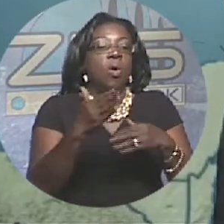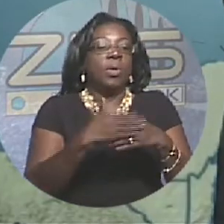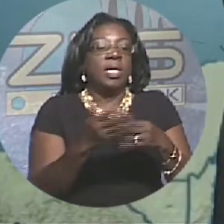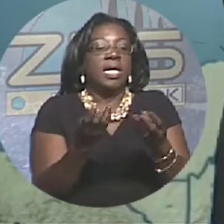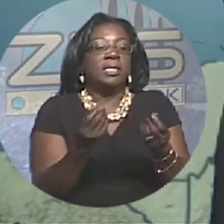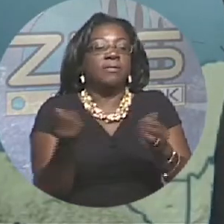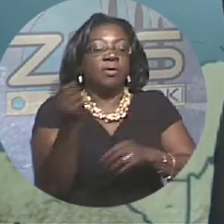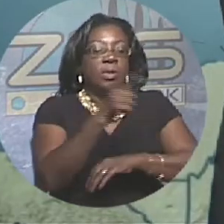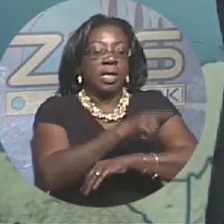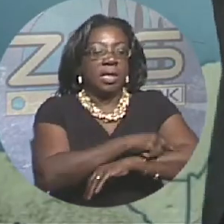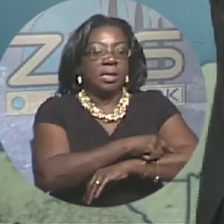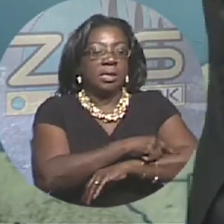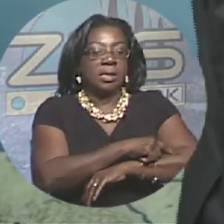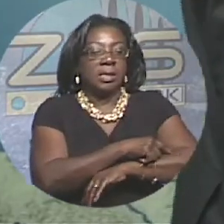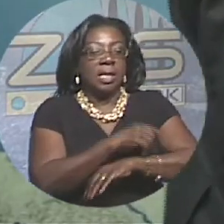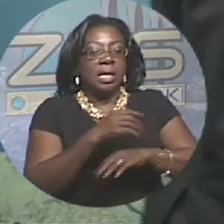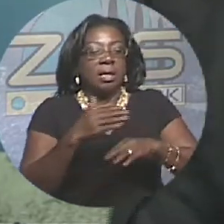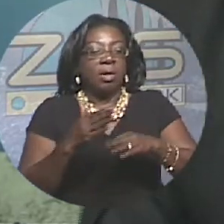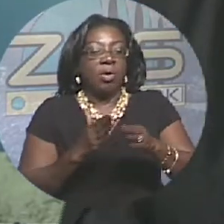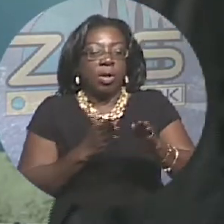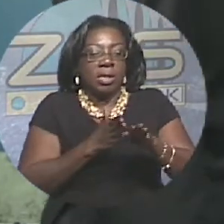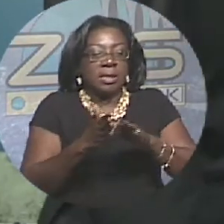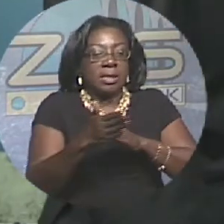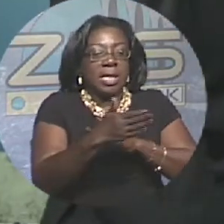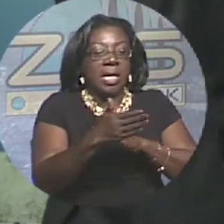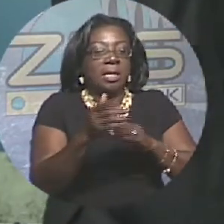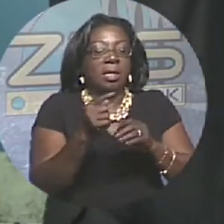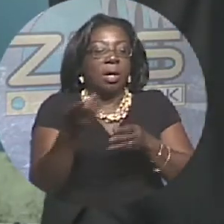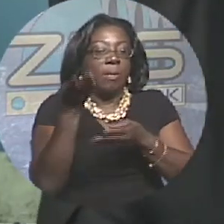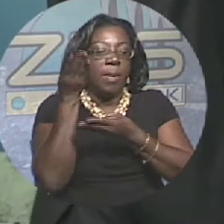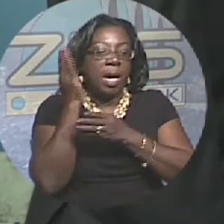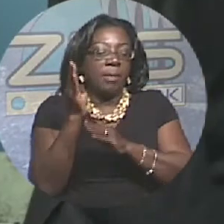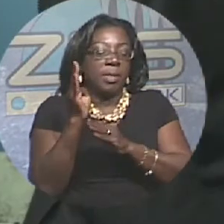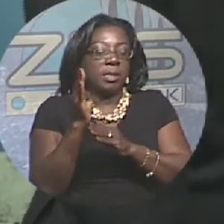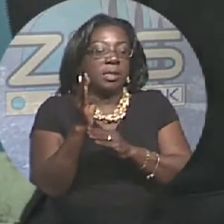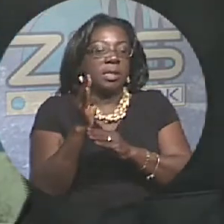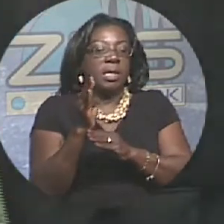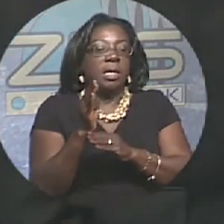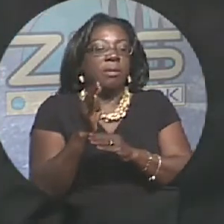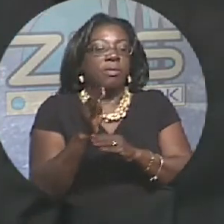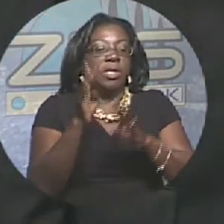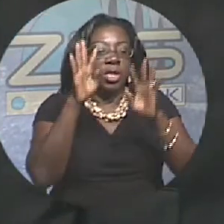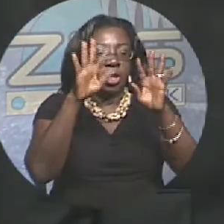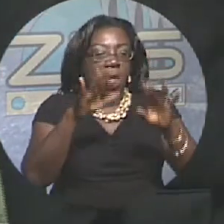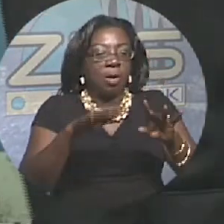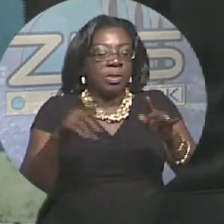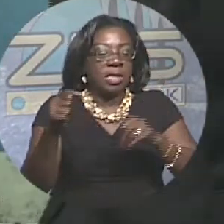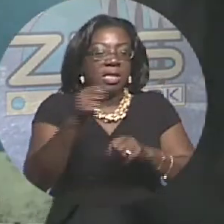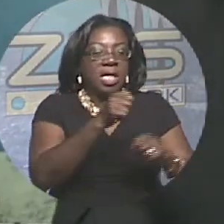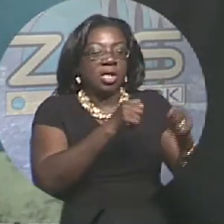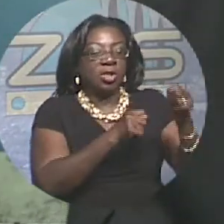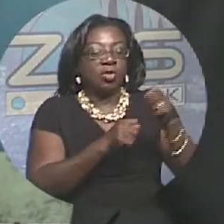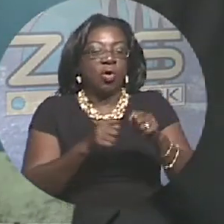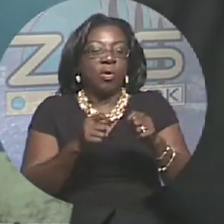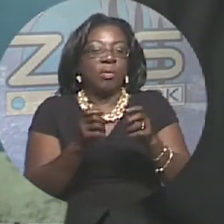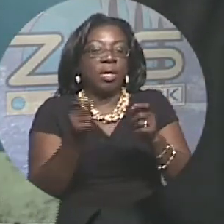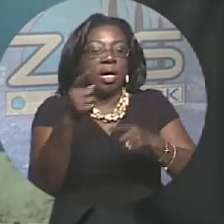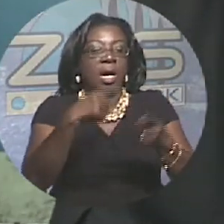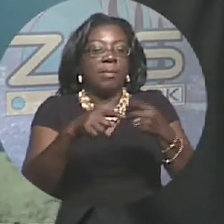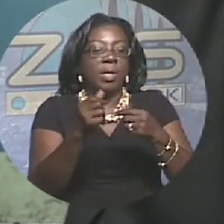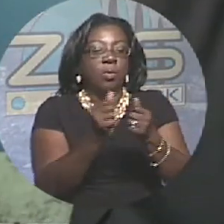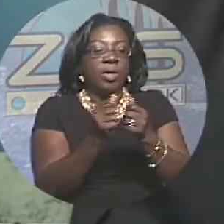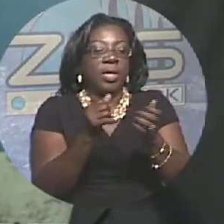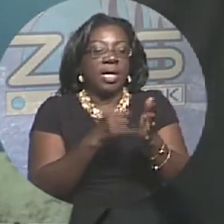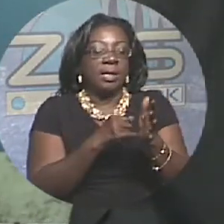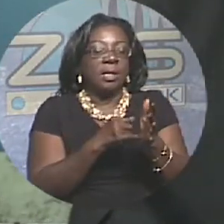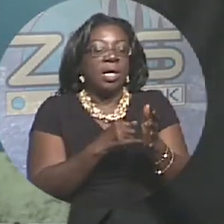towards the northwest, skirting the Bahamas and staying out to the east of us. But showers and thunderstorms associated with that trough hanging behind the system